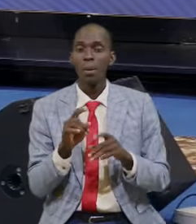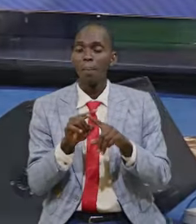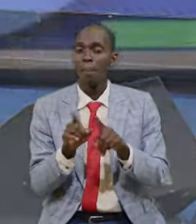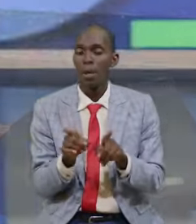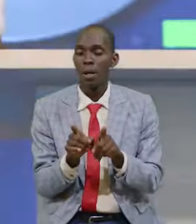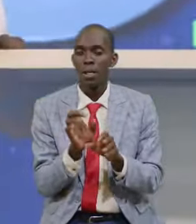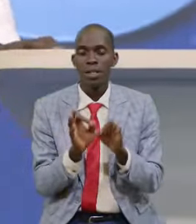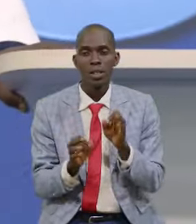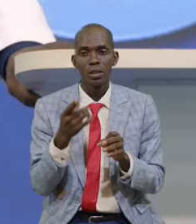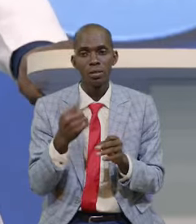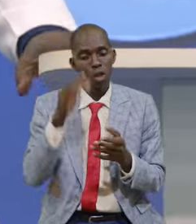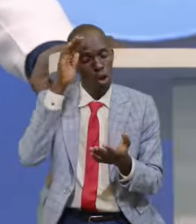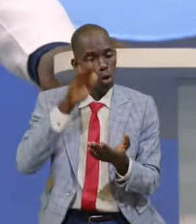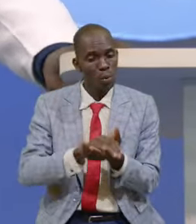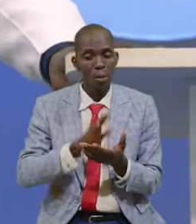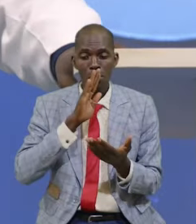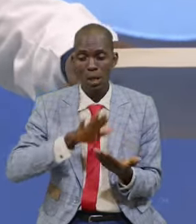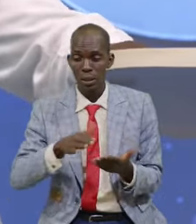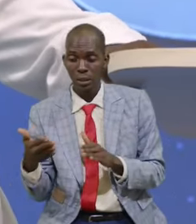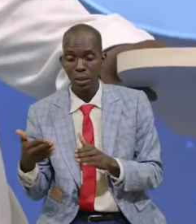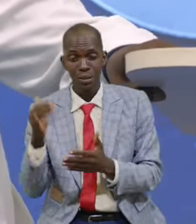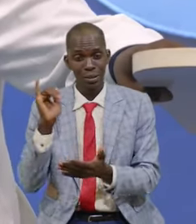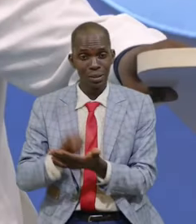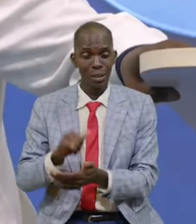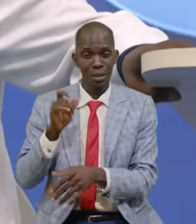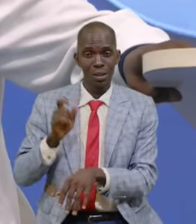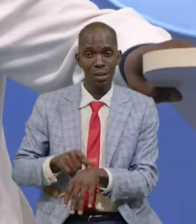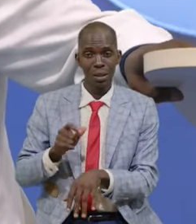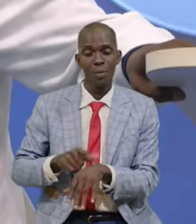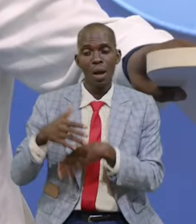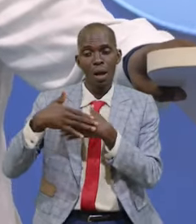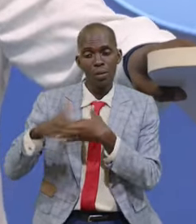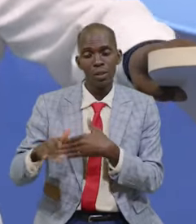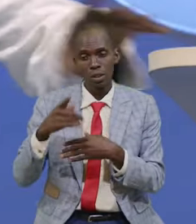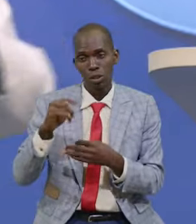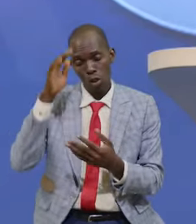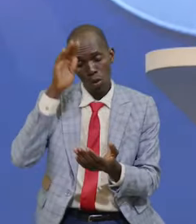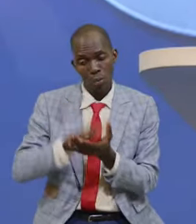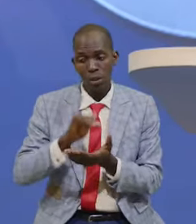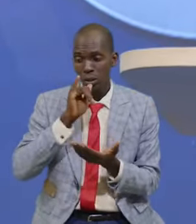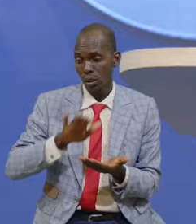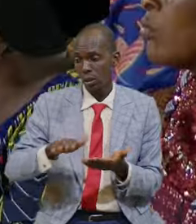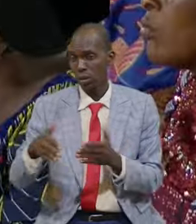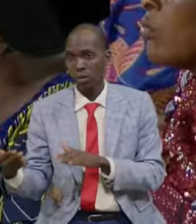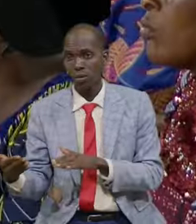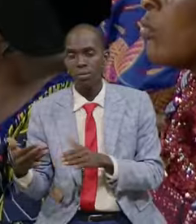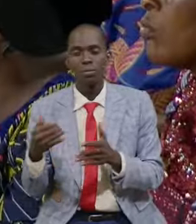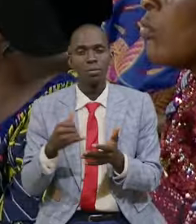dead, only at that time, after the husband is dead, it